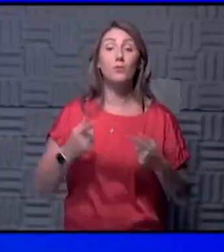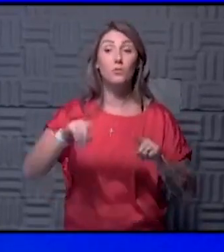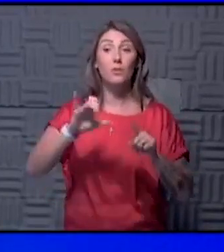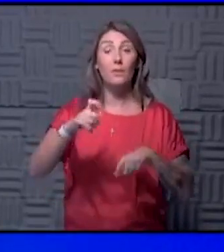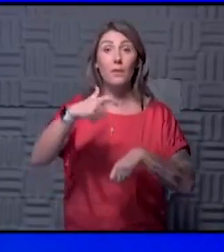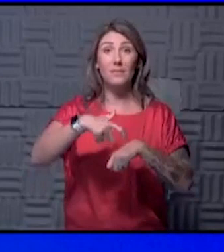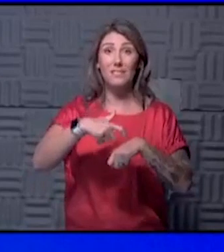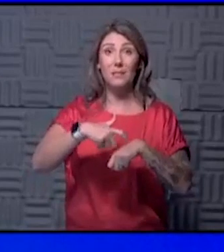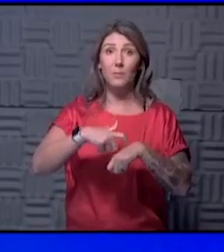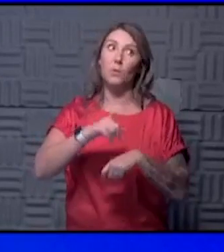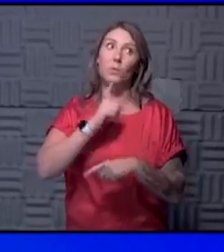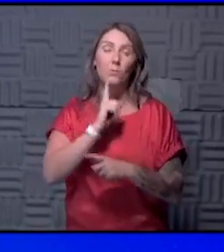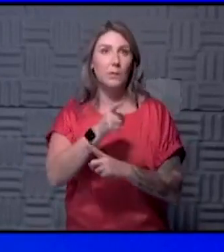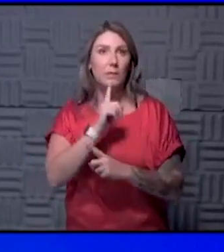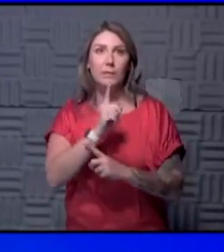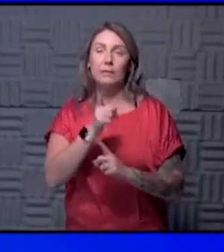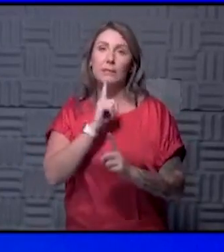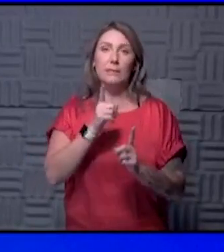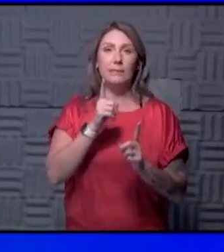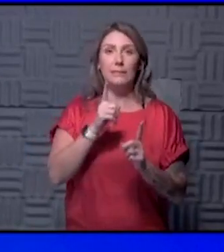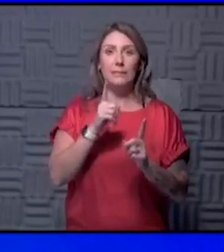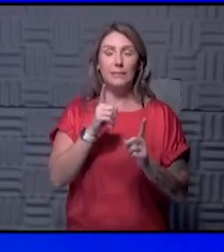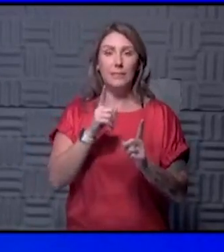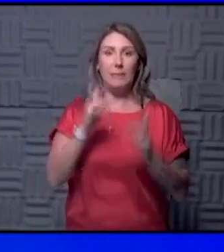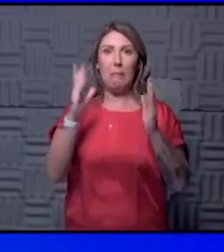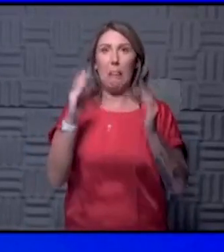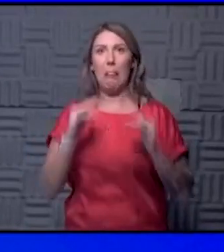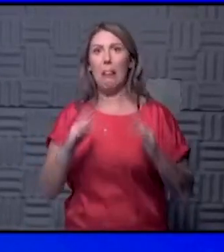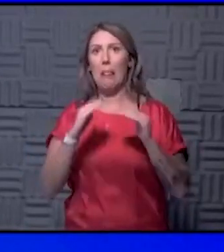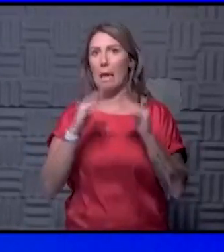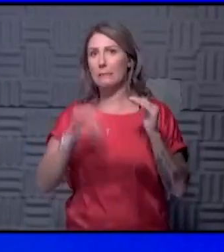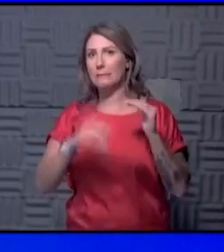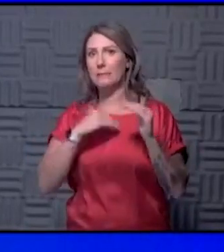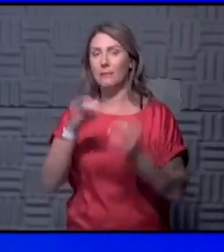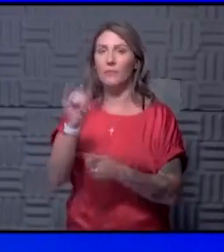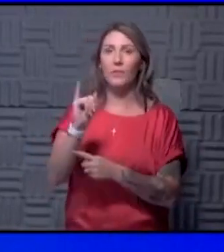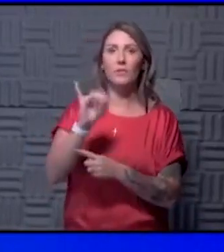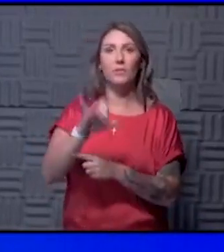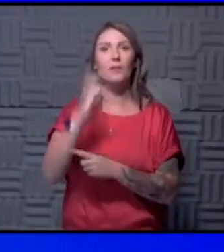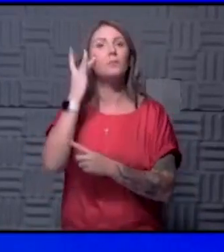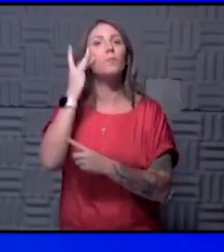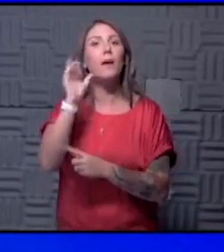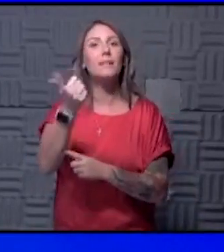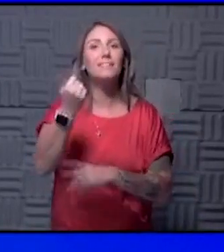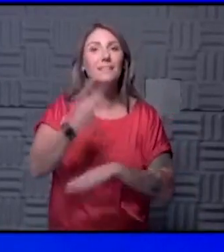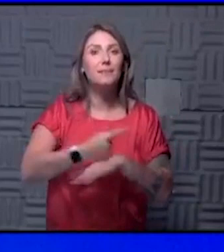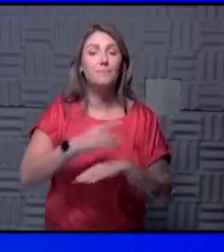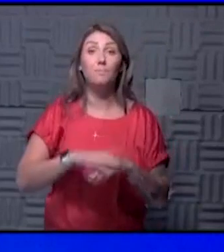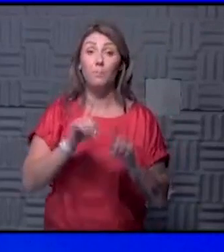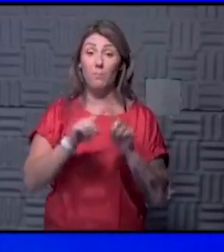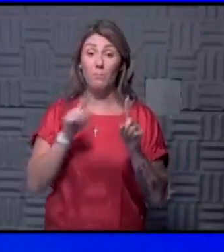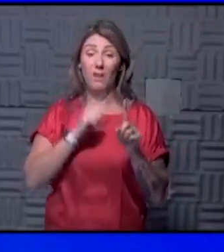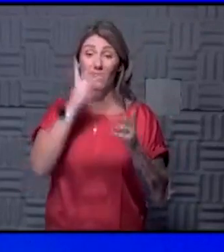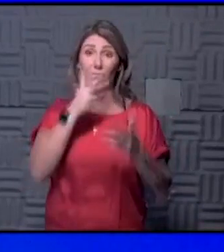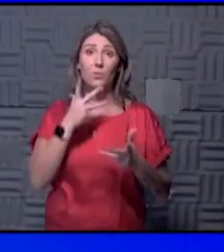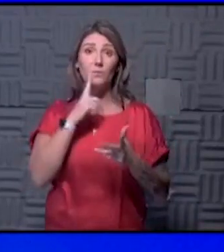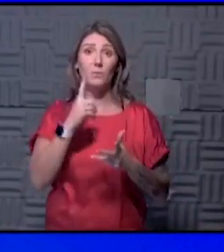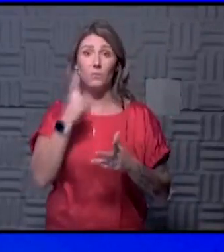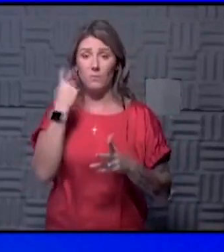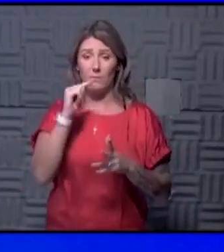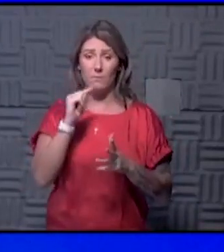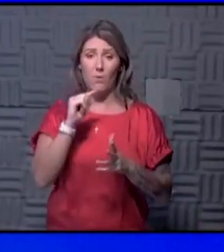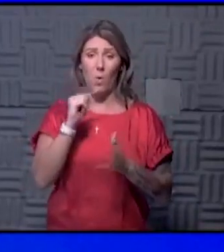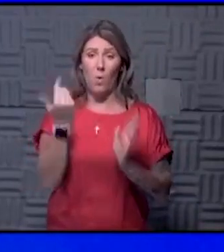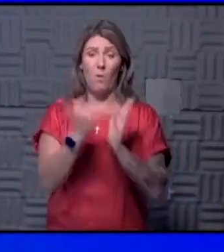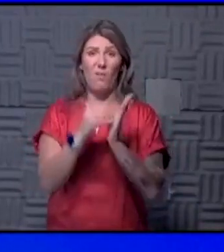really very significantly less infectious. So that is why it's that 10 days. But unfortunately for the reinfection,